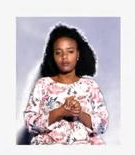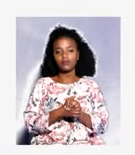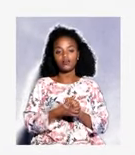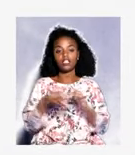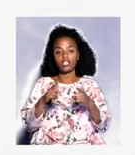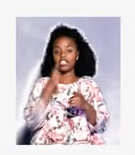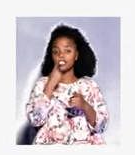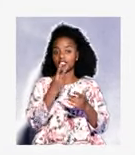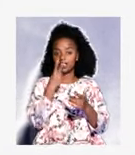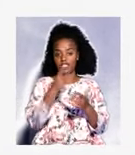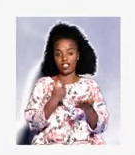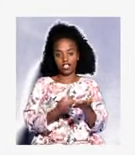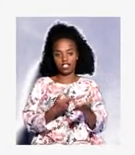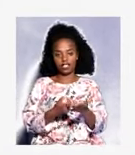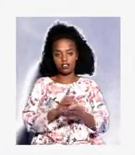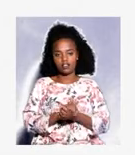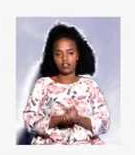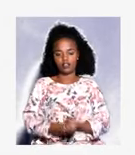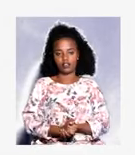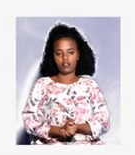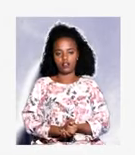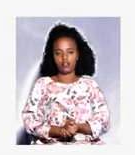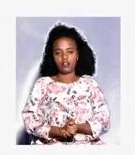Let's see this one.